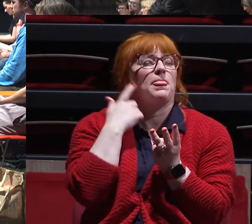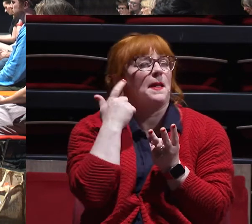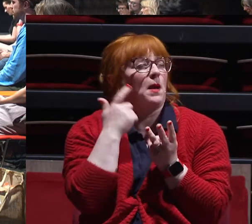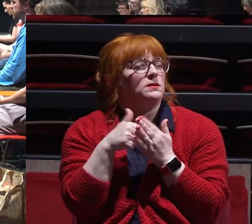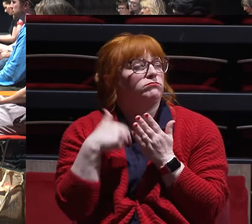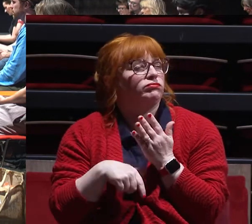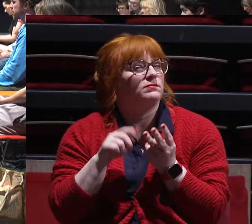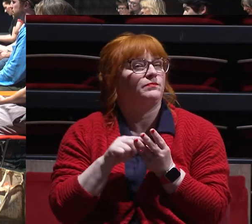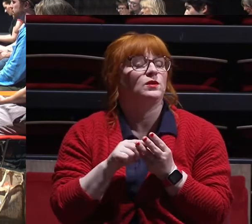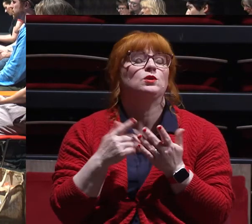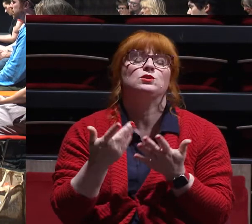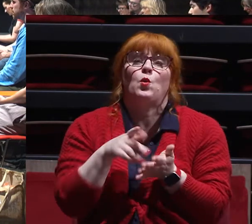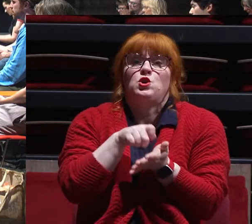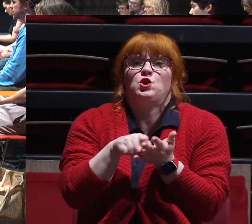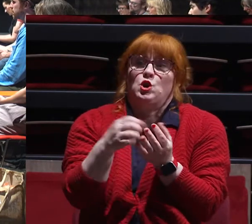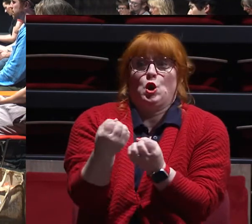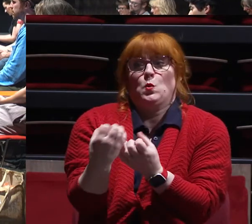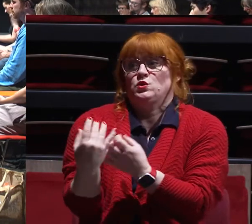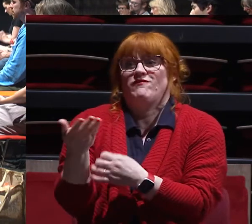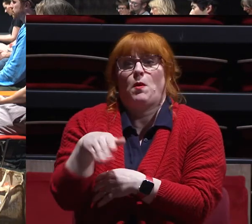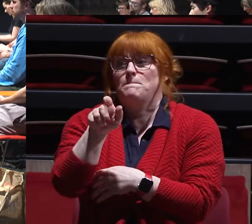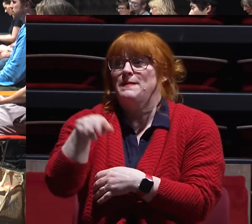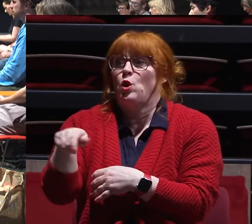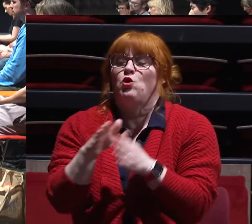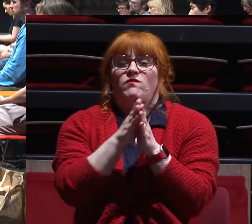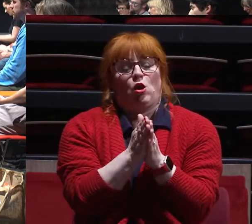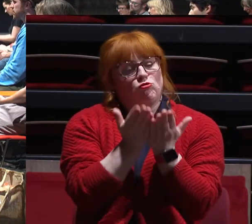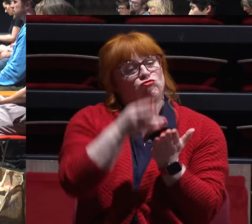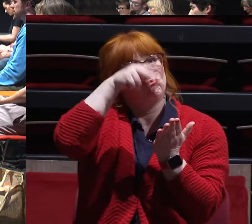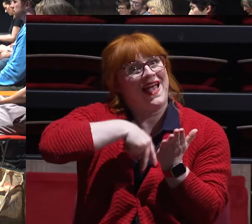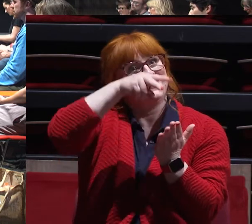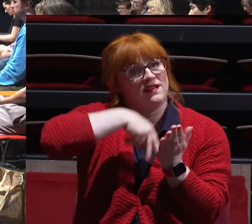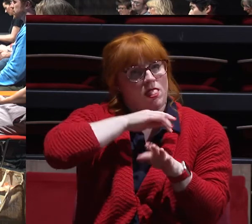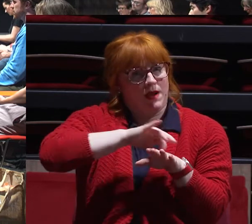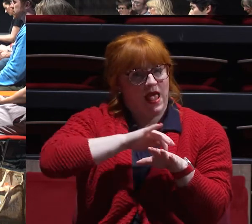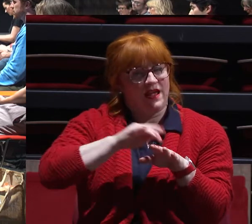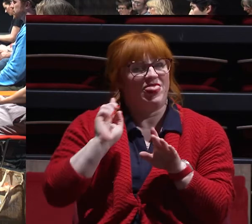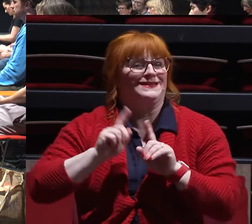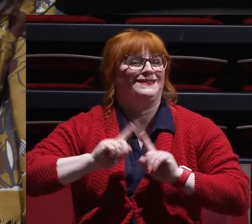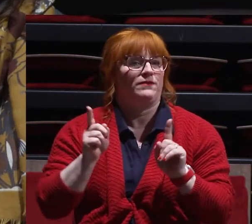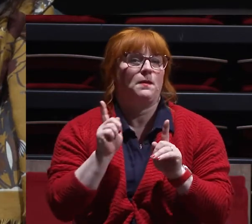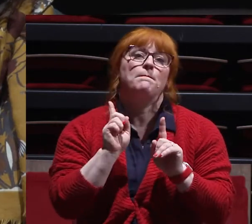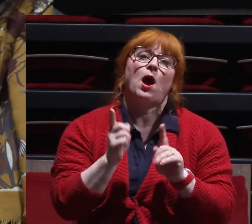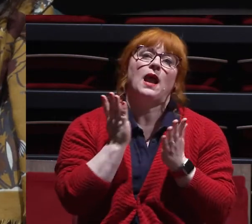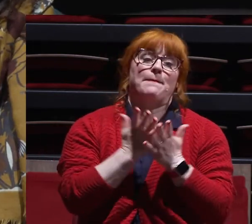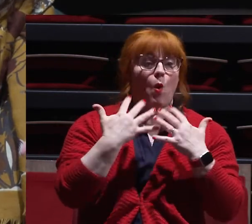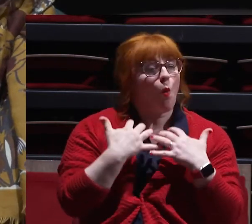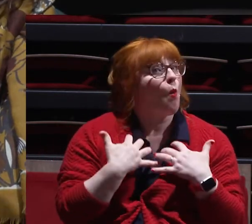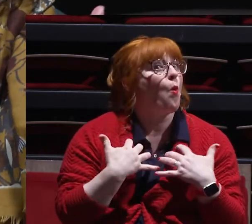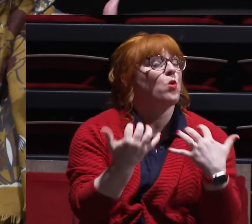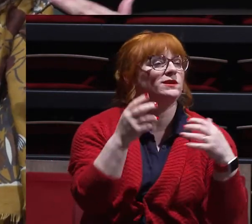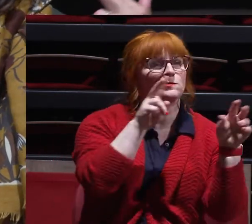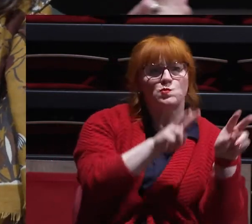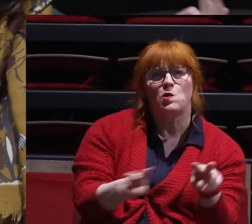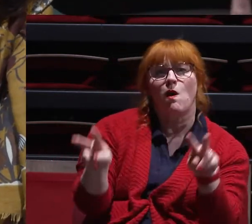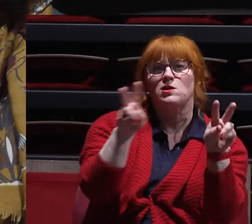it. Sleep on that one. Absolutely. Yeah. So yeah, notes from individuals who have read the play, that's a different story.